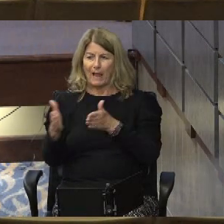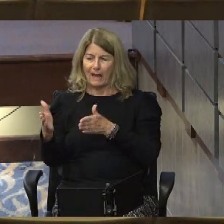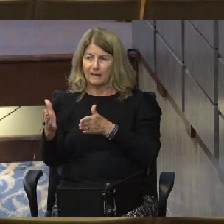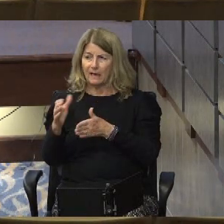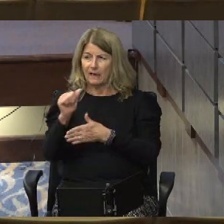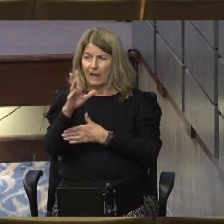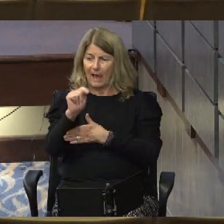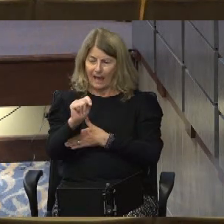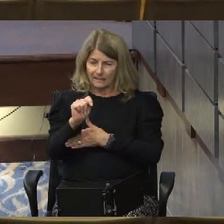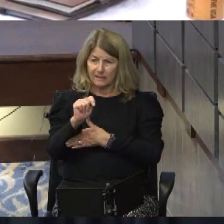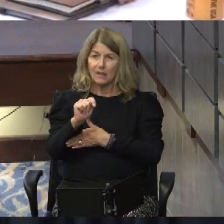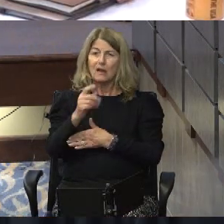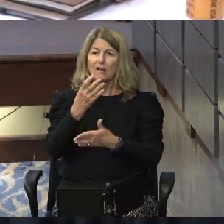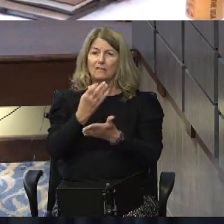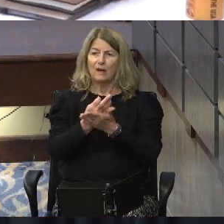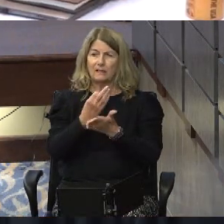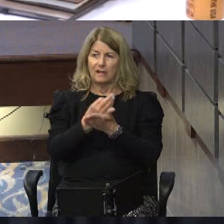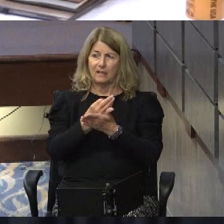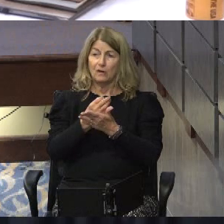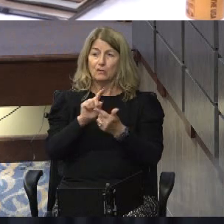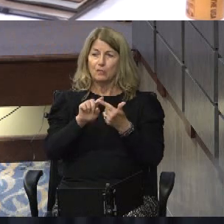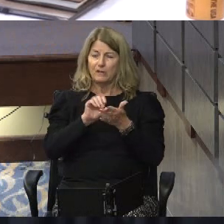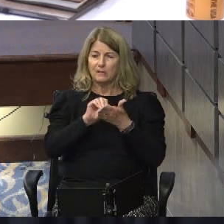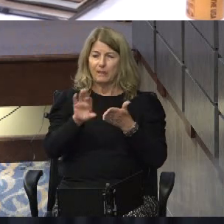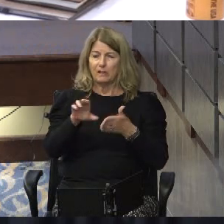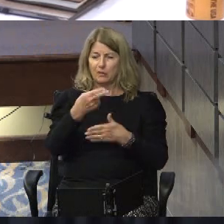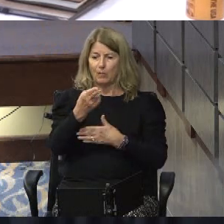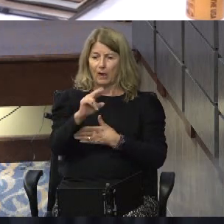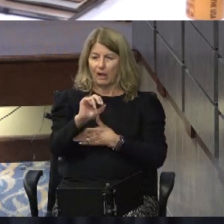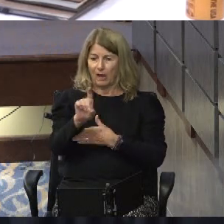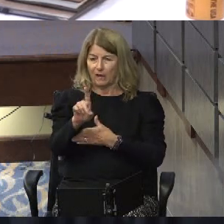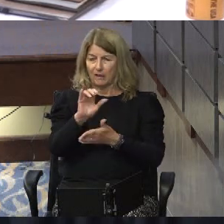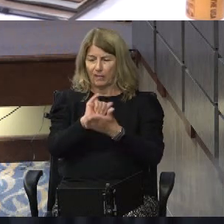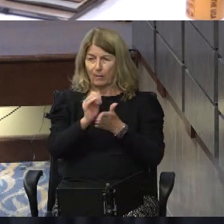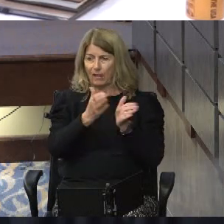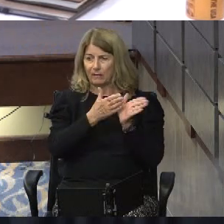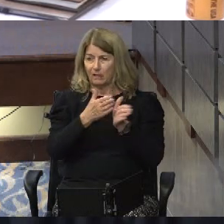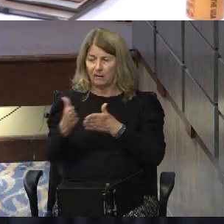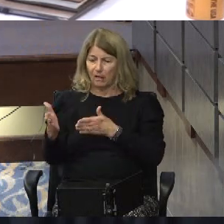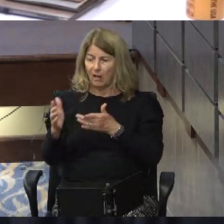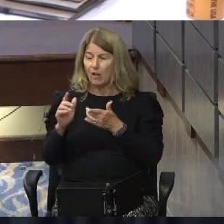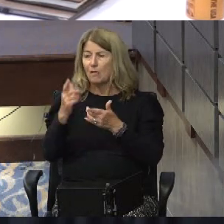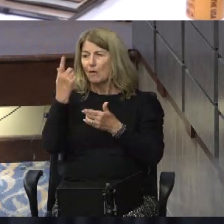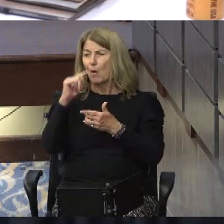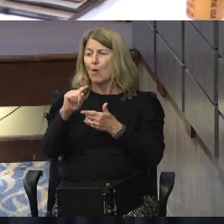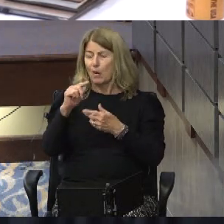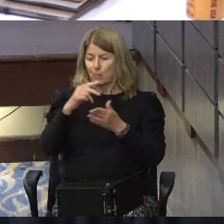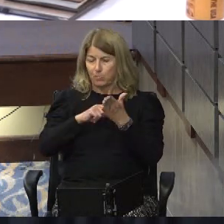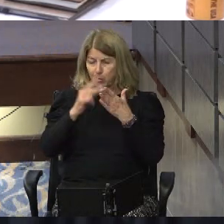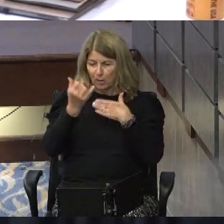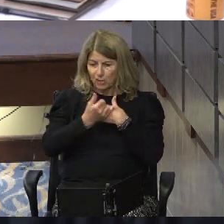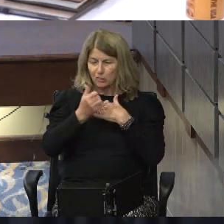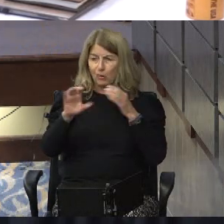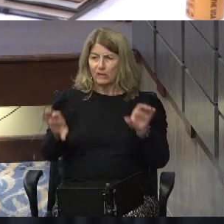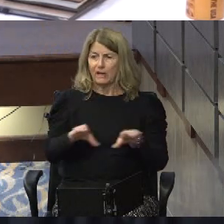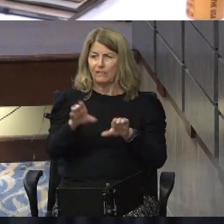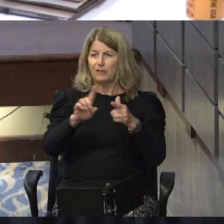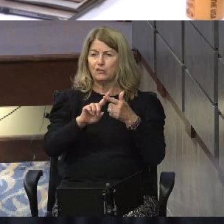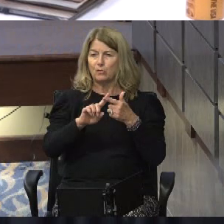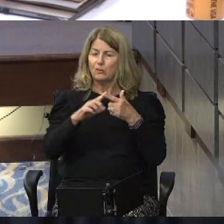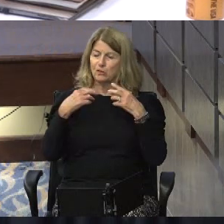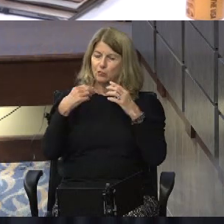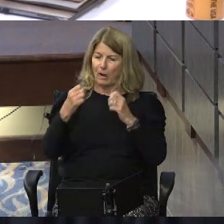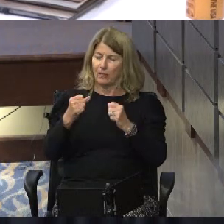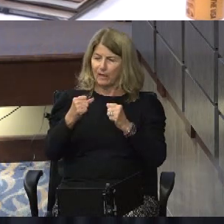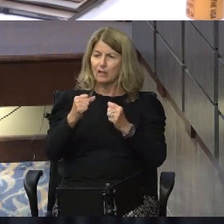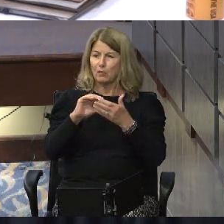HUD. This plan will identify strategies that will assist in the creation of projects and/or activities to strengthen the community. The